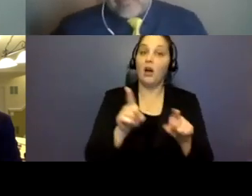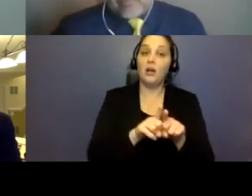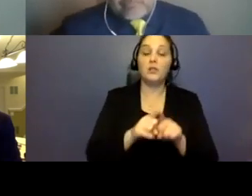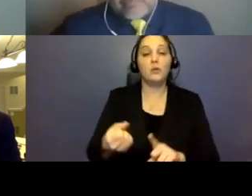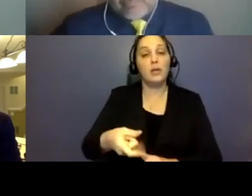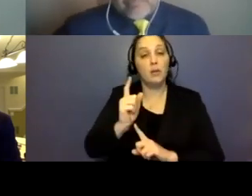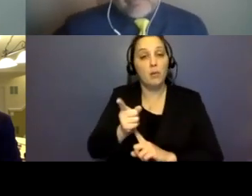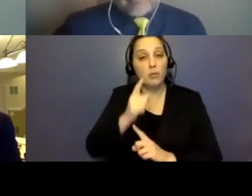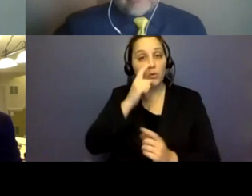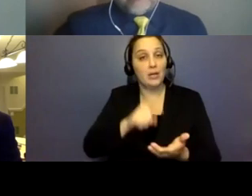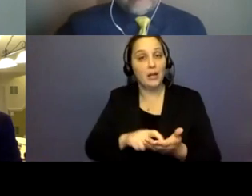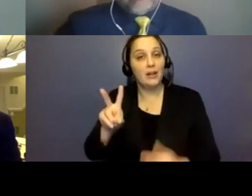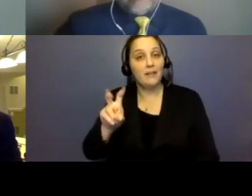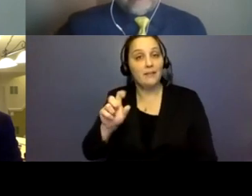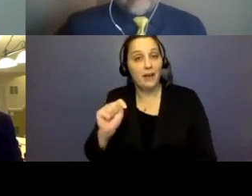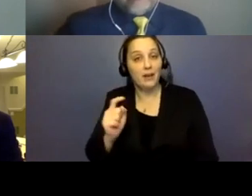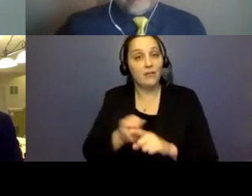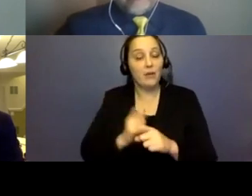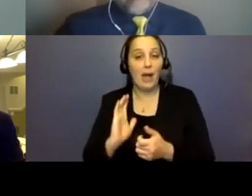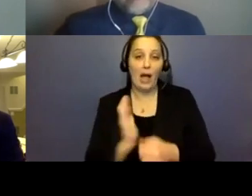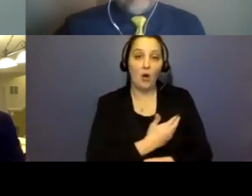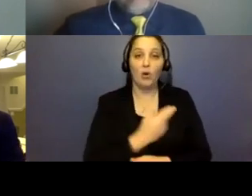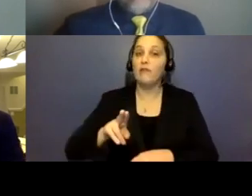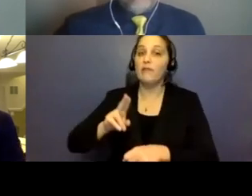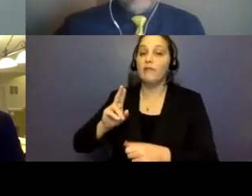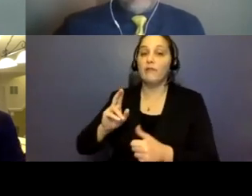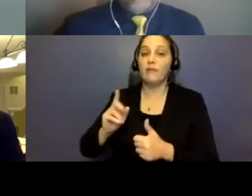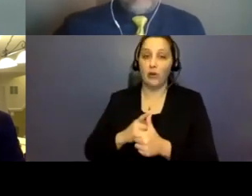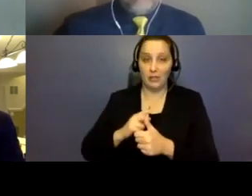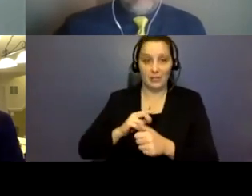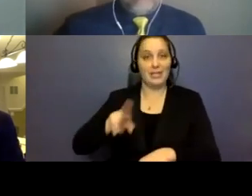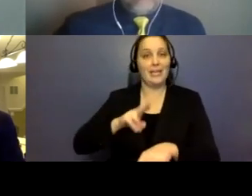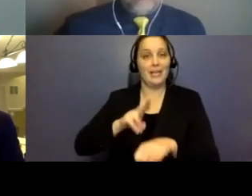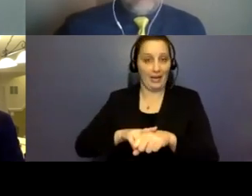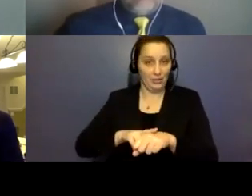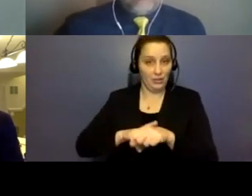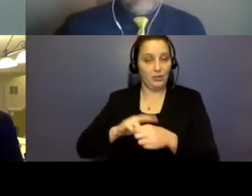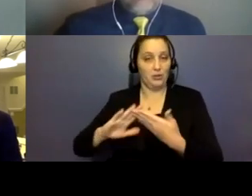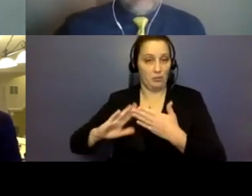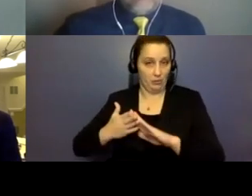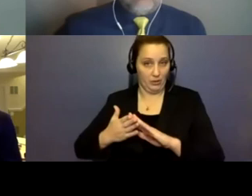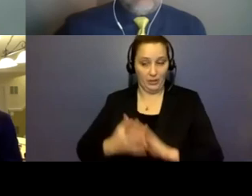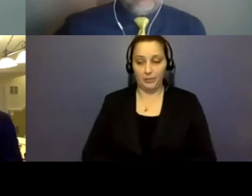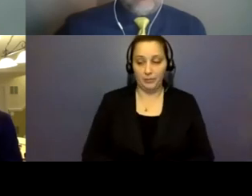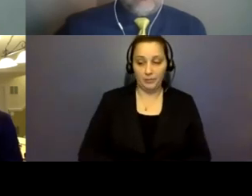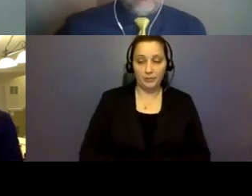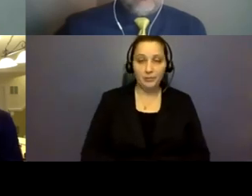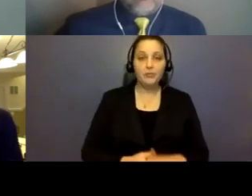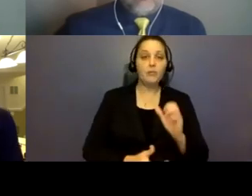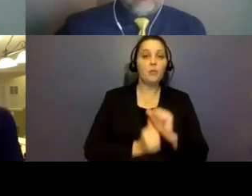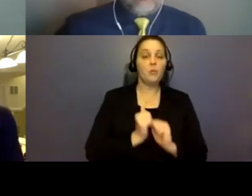acknowledge veterans from our First Nation community. In fact, most of